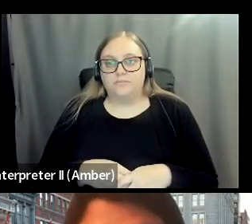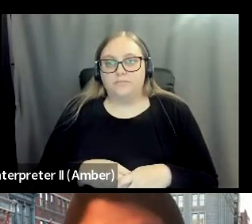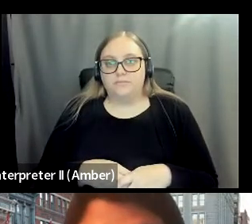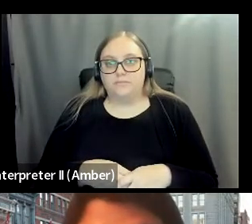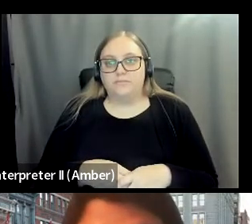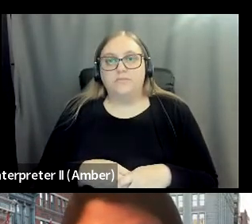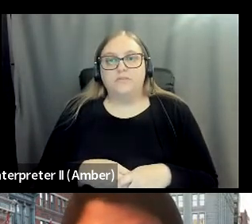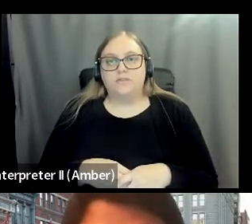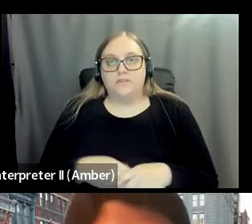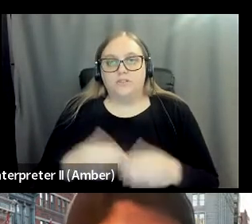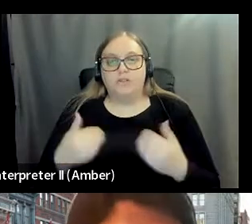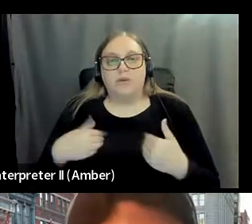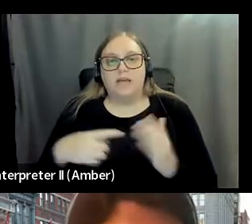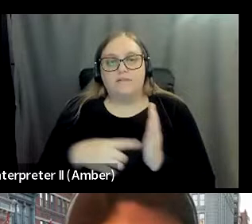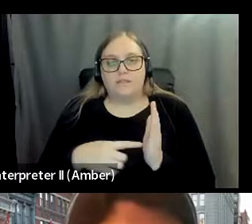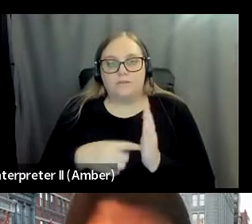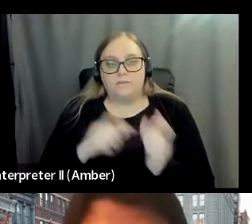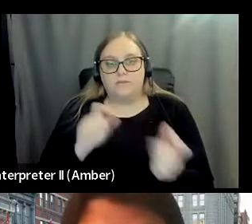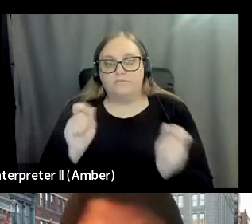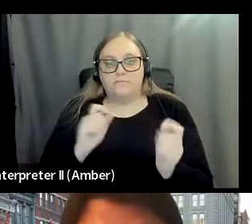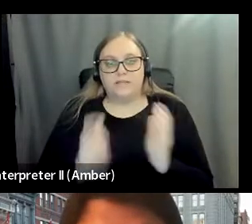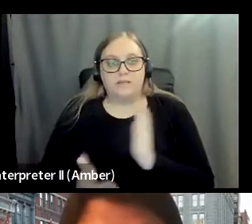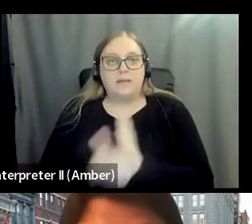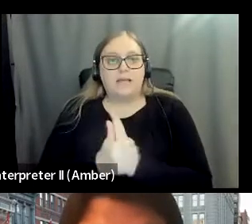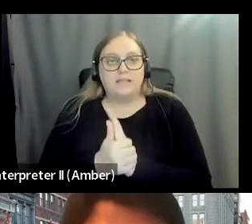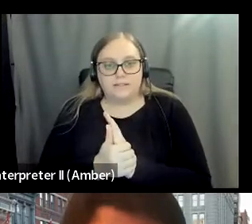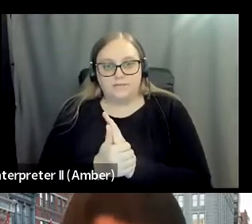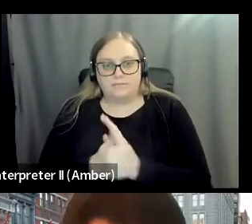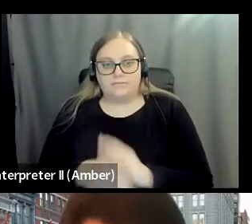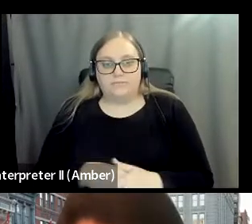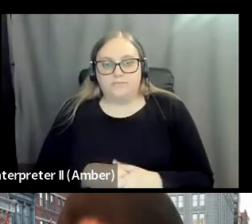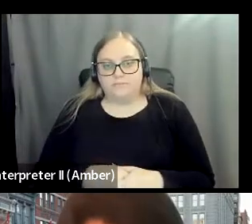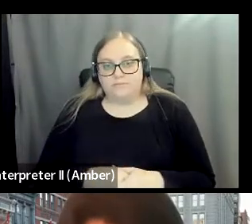right, we have the bill as amended before us.